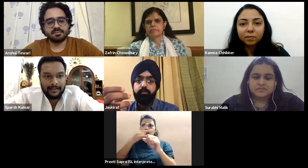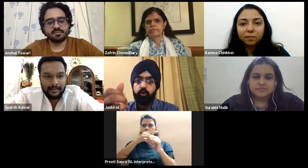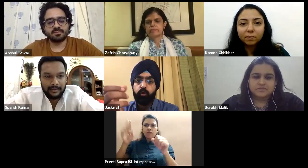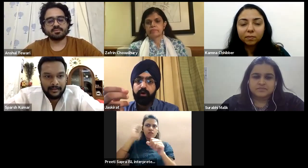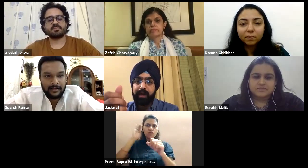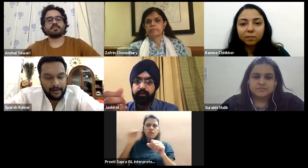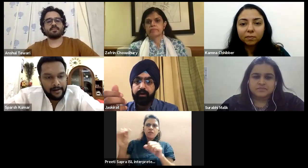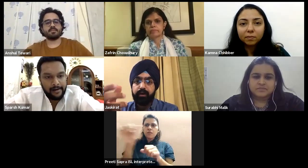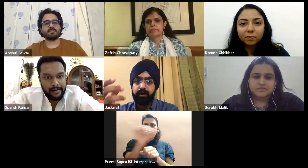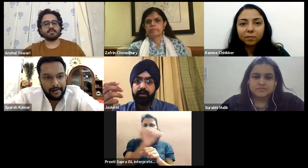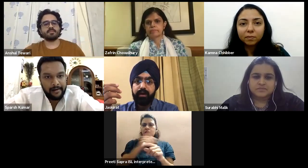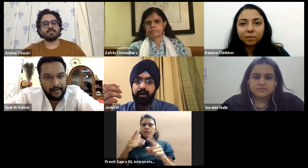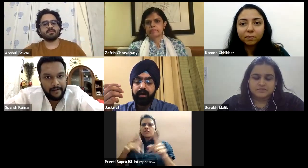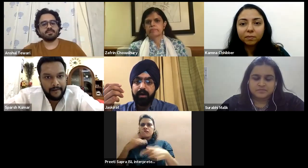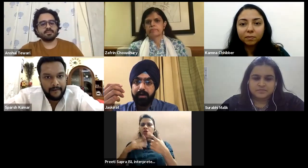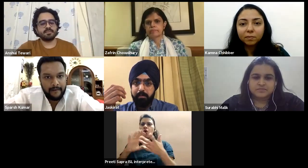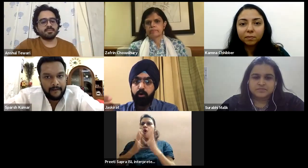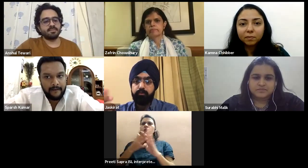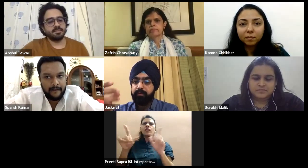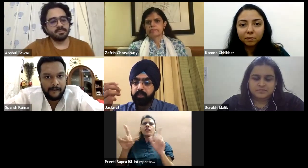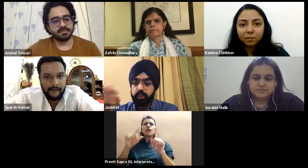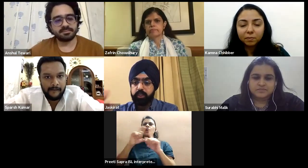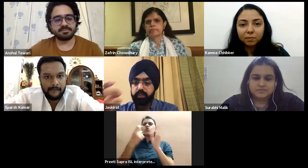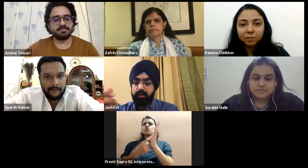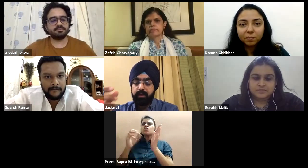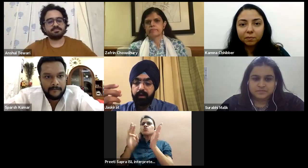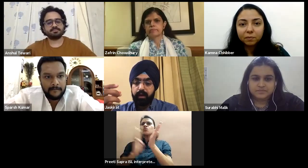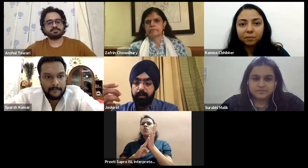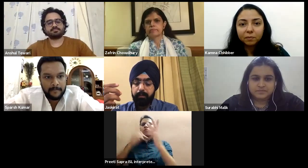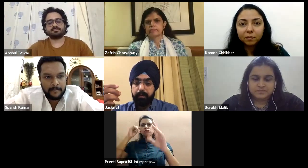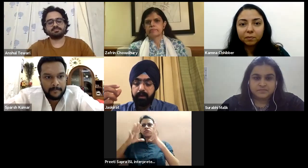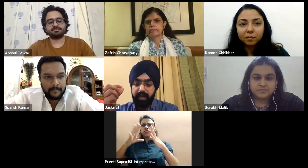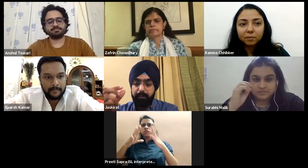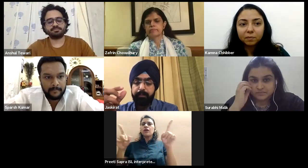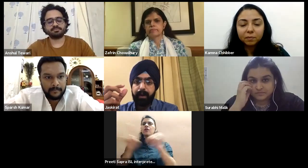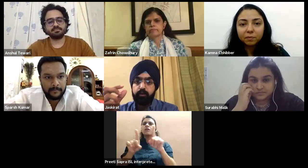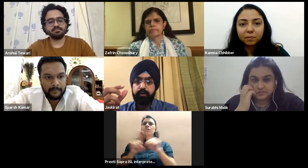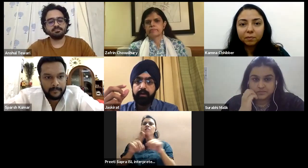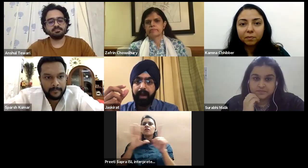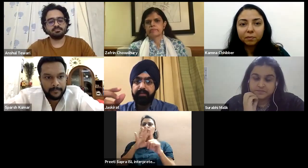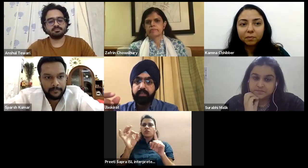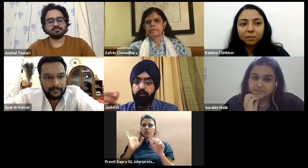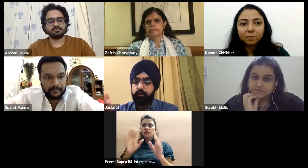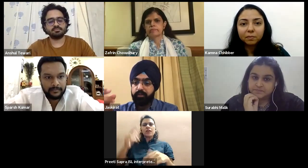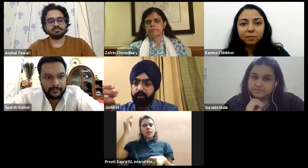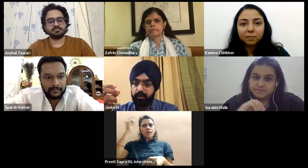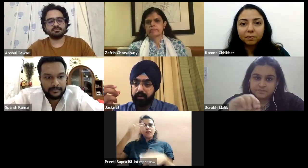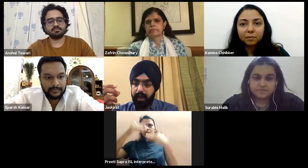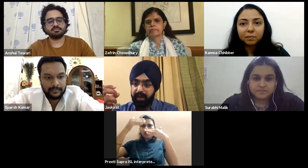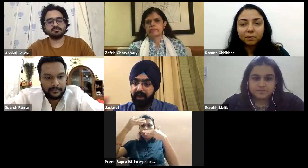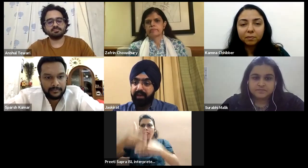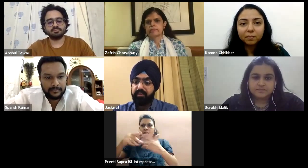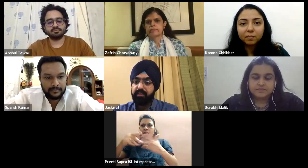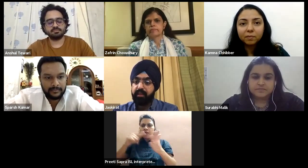very doom scroll kind of a mode where we just in a very limited part of our mind is actually